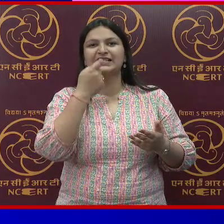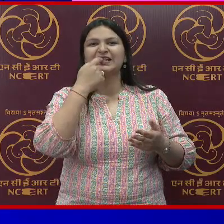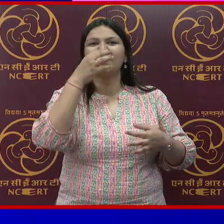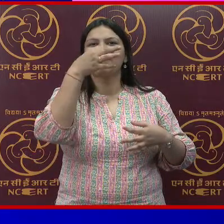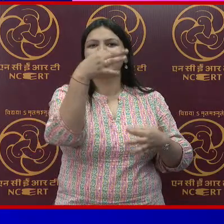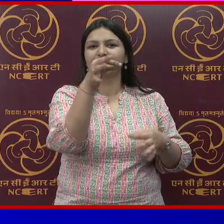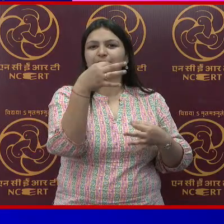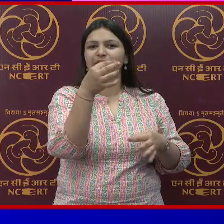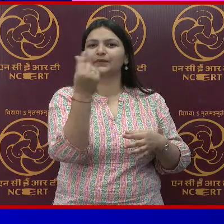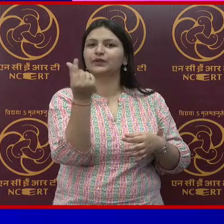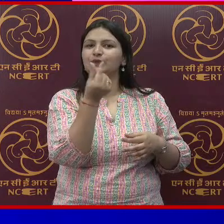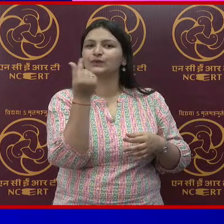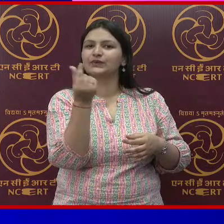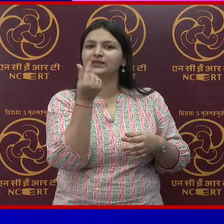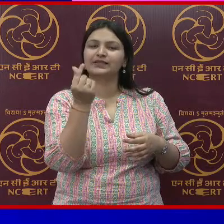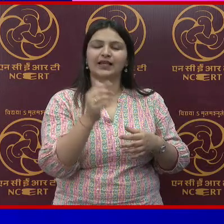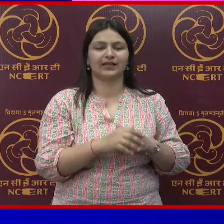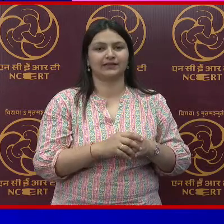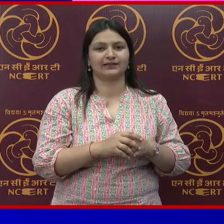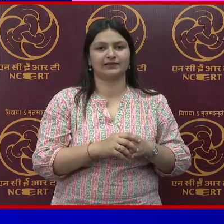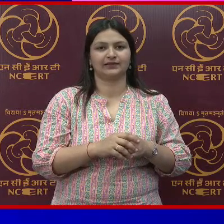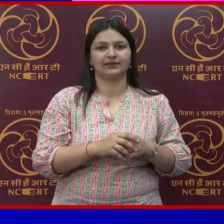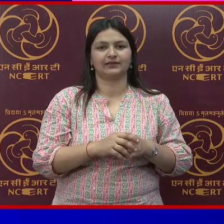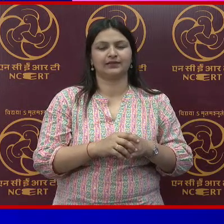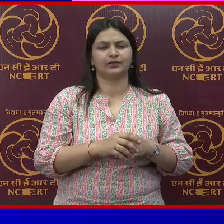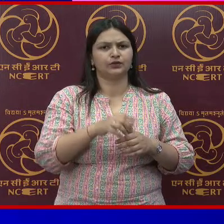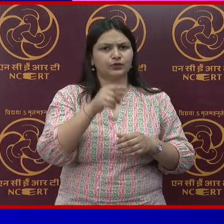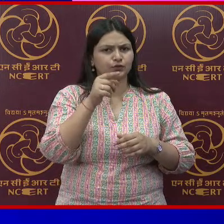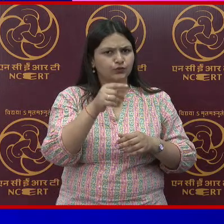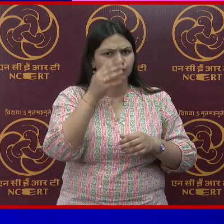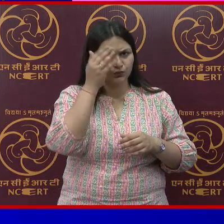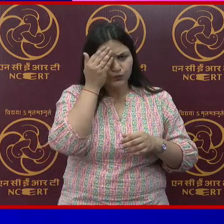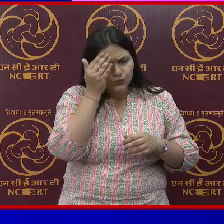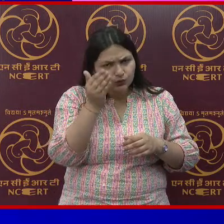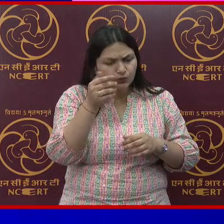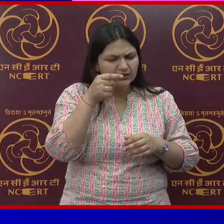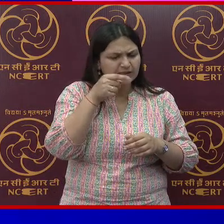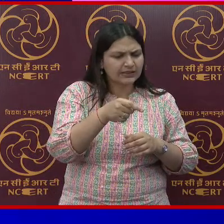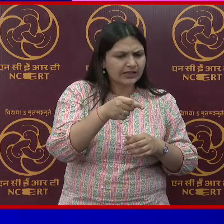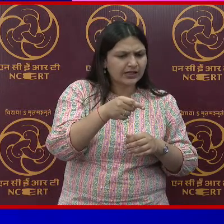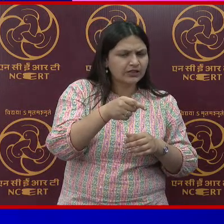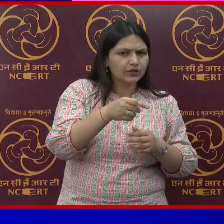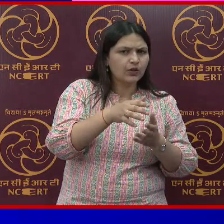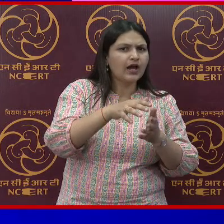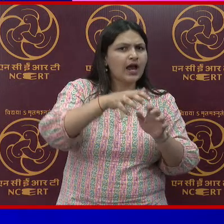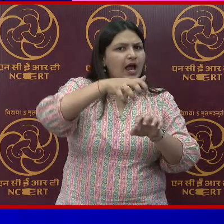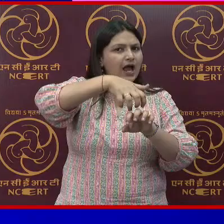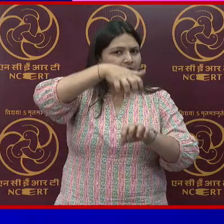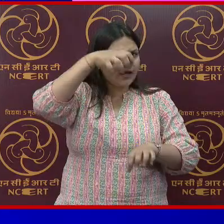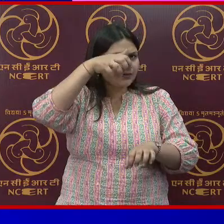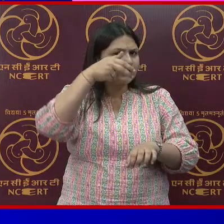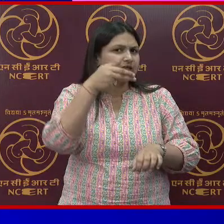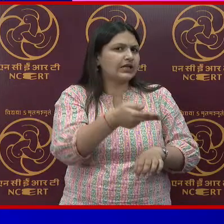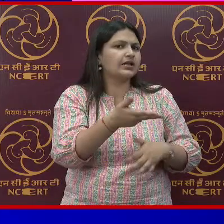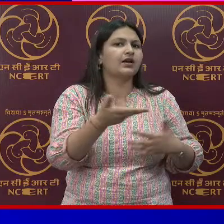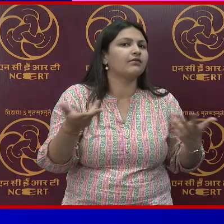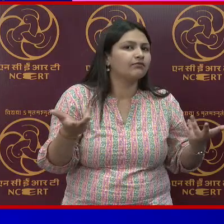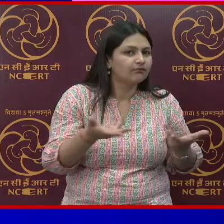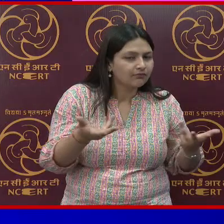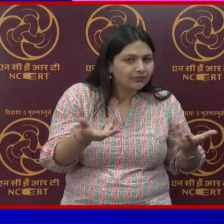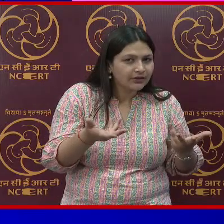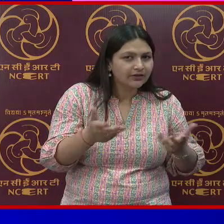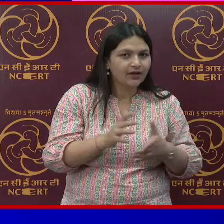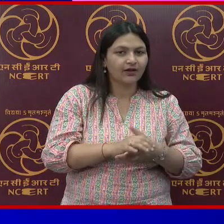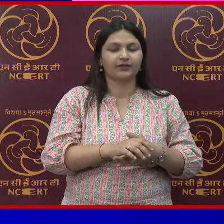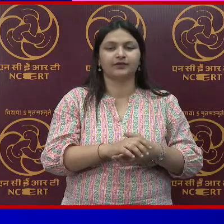little thick paper. Okay. And do you know which animal is this? Yes. Or which water animal is this? Yes,